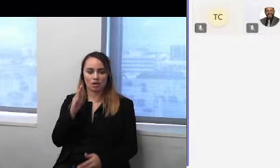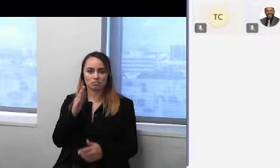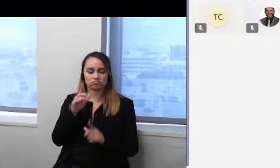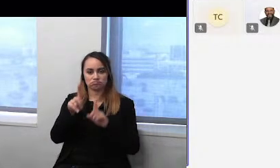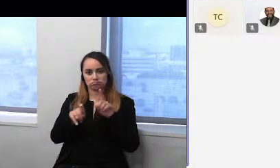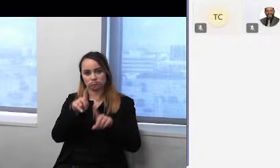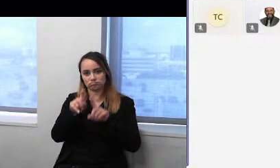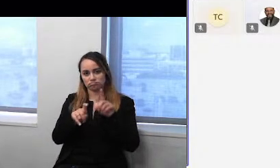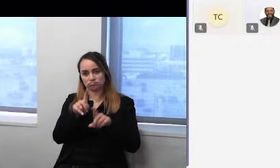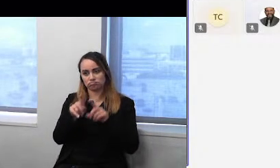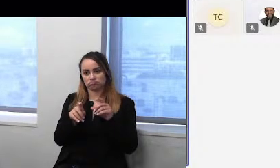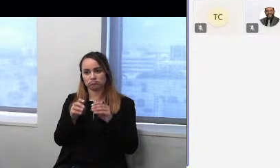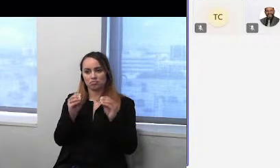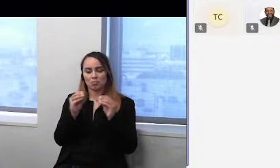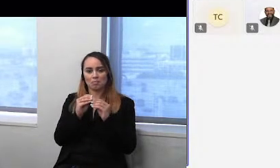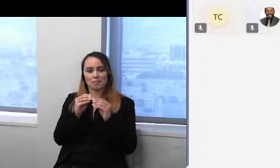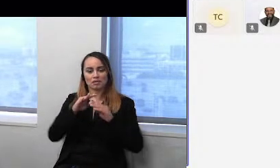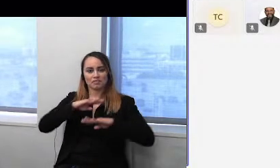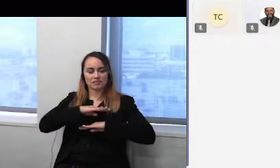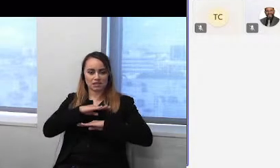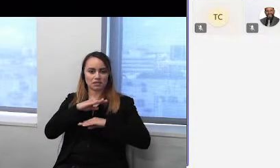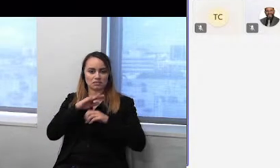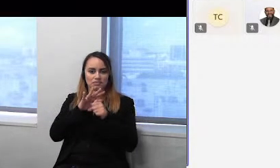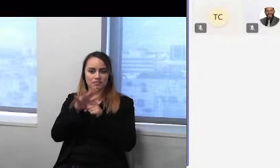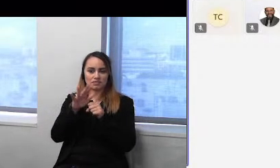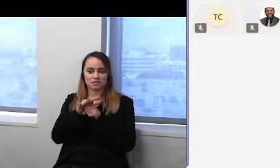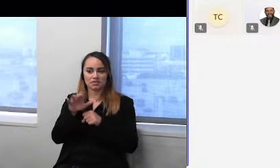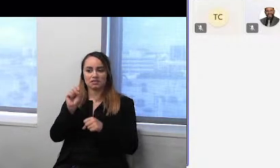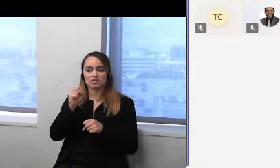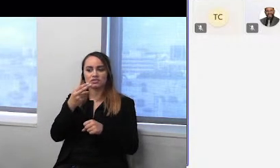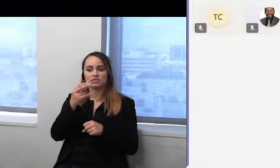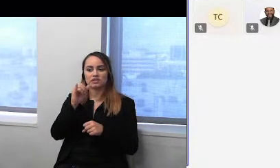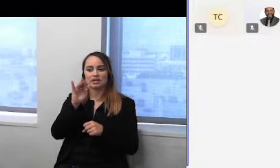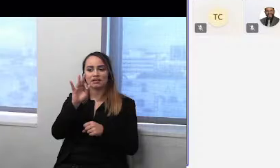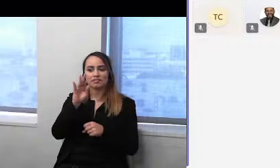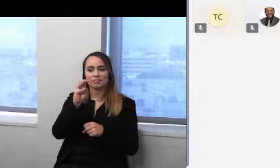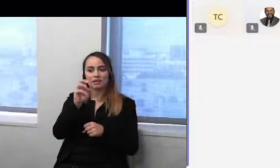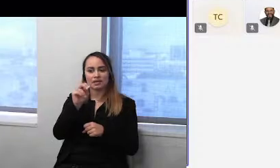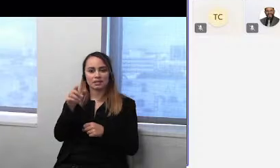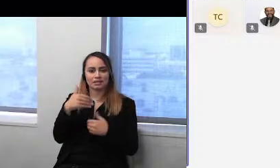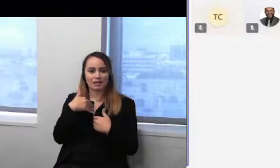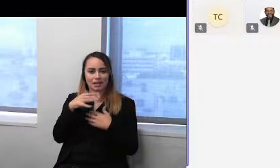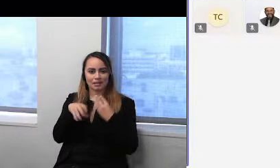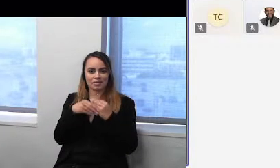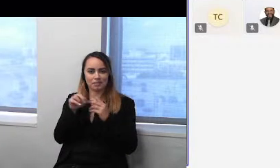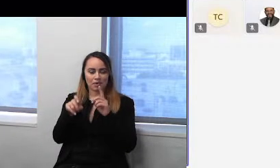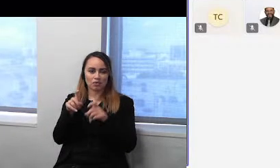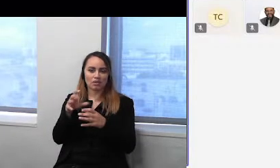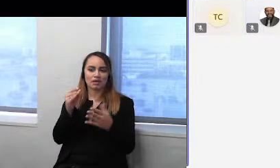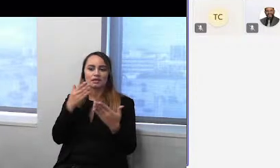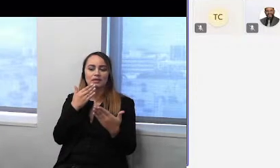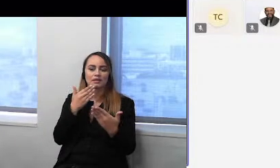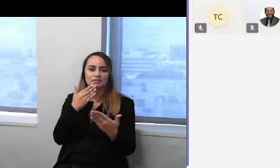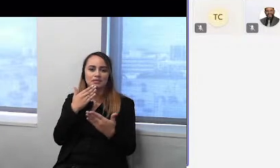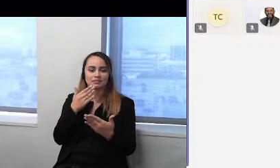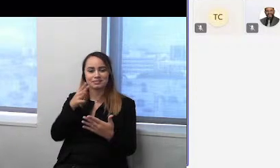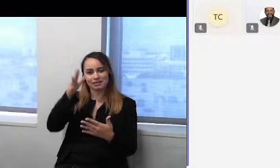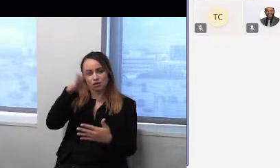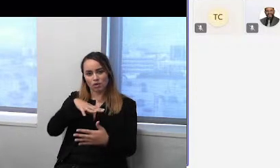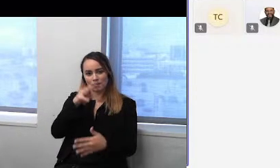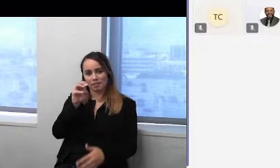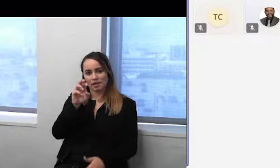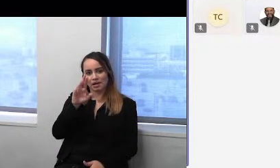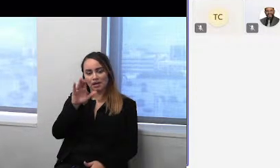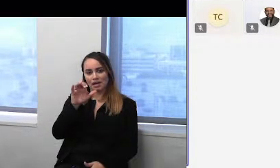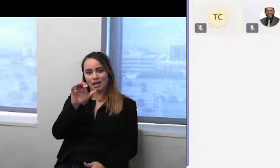final questions on the subjects he discussed, and I want to thank you again, Mr. Melendez, for your attention and your work. Thank you. Mr.